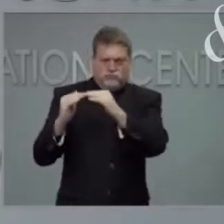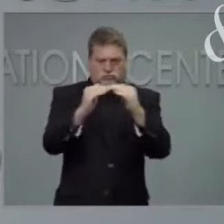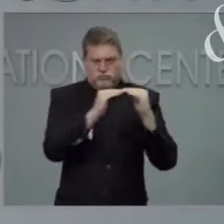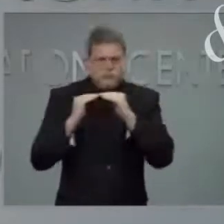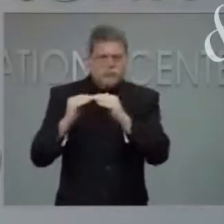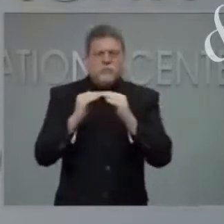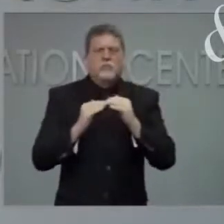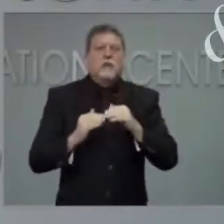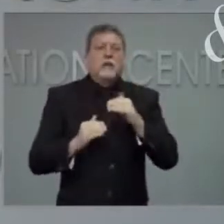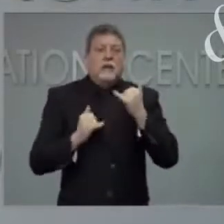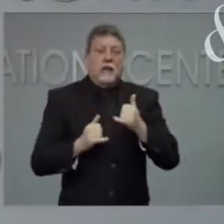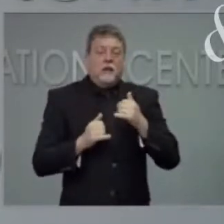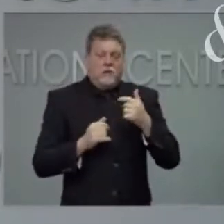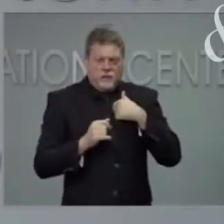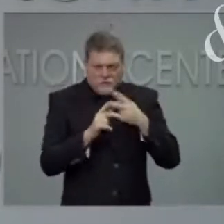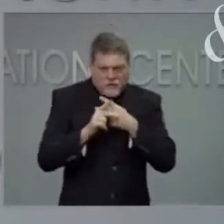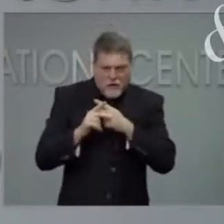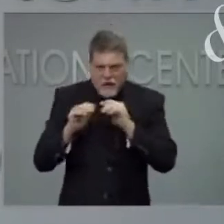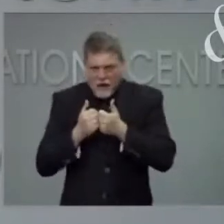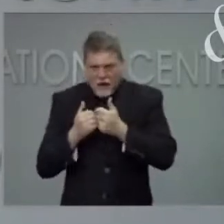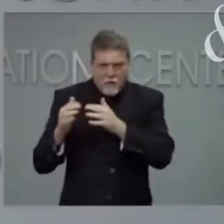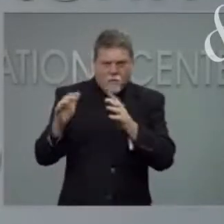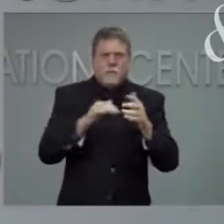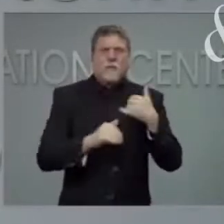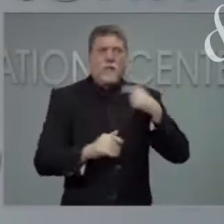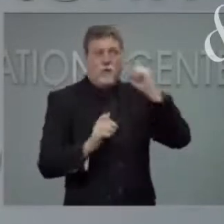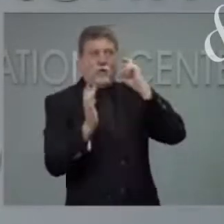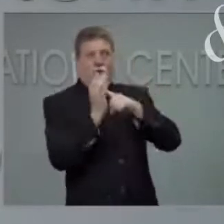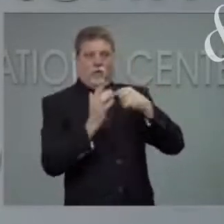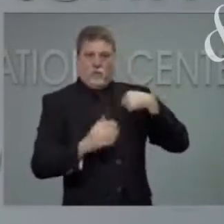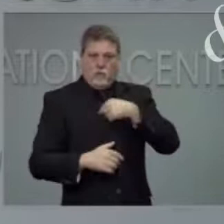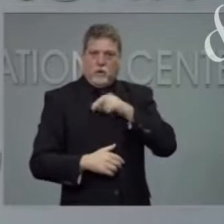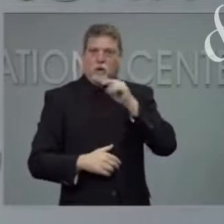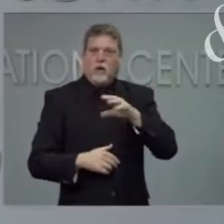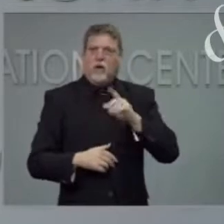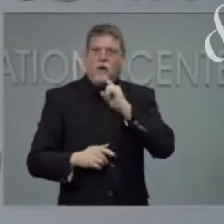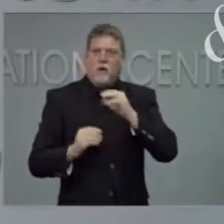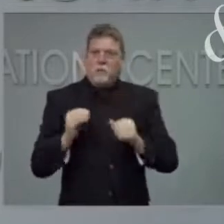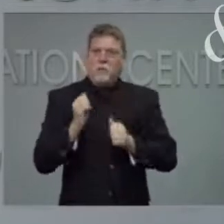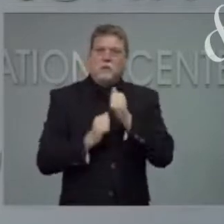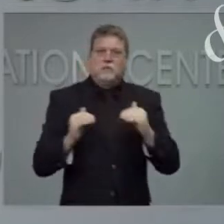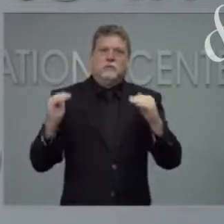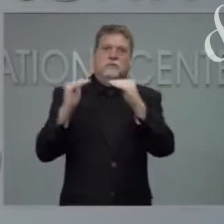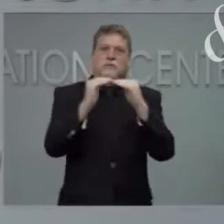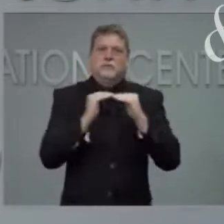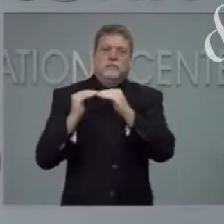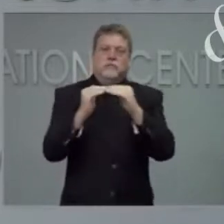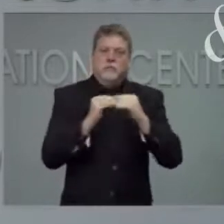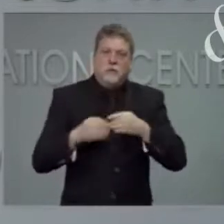we're also doing it equitably. And we want those arms to look like